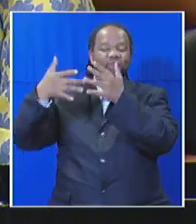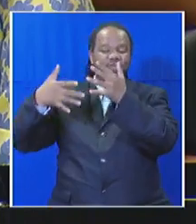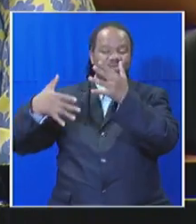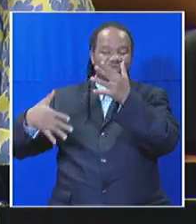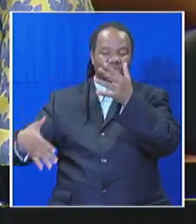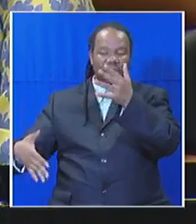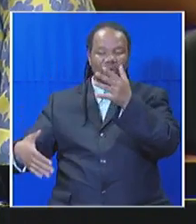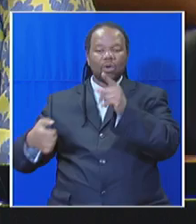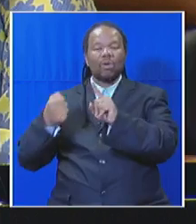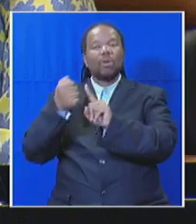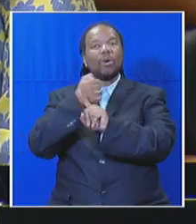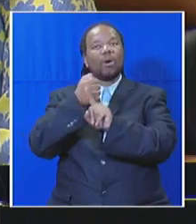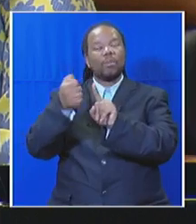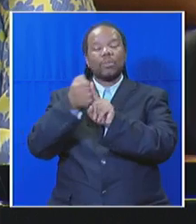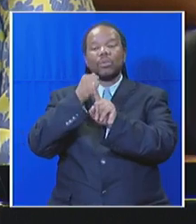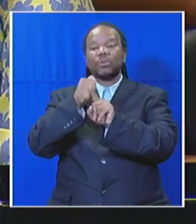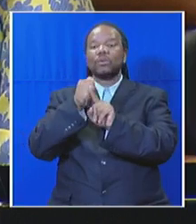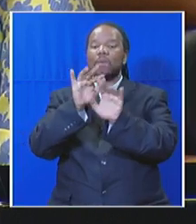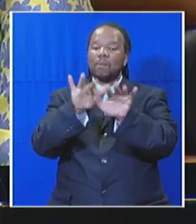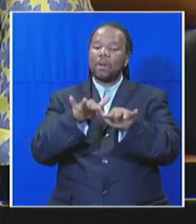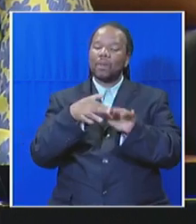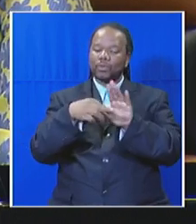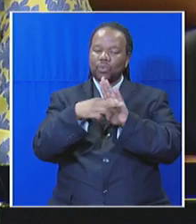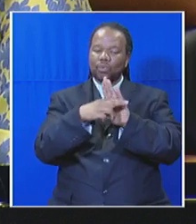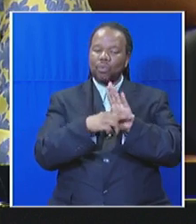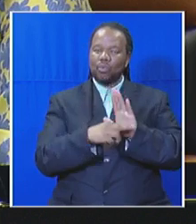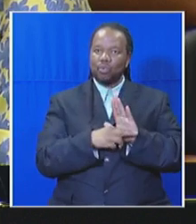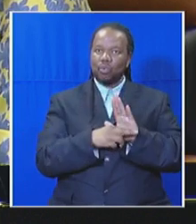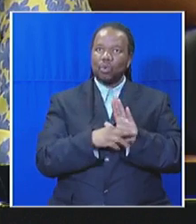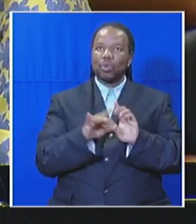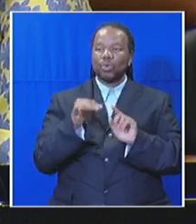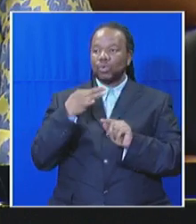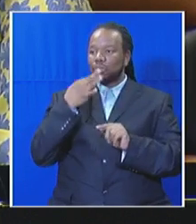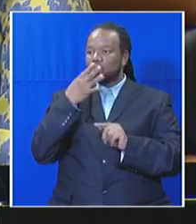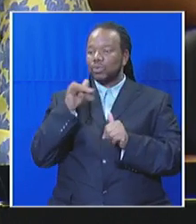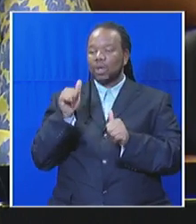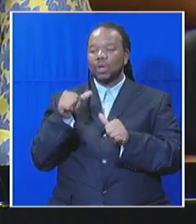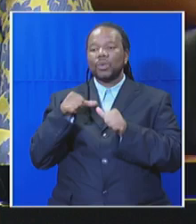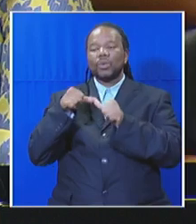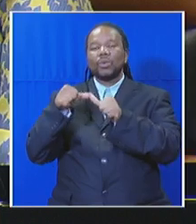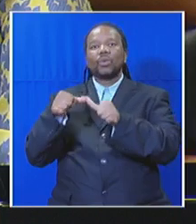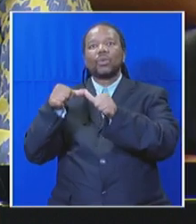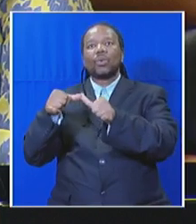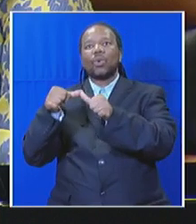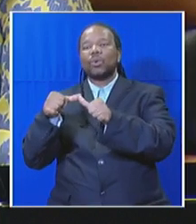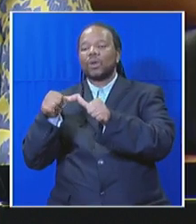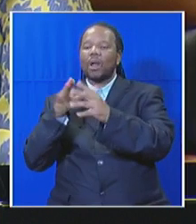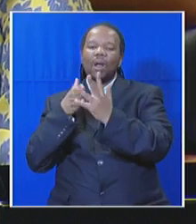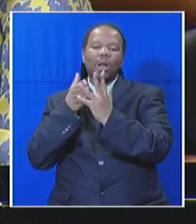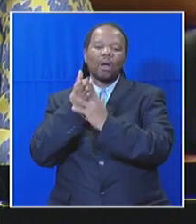abuse the rules of the House on the basis that you can continue going up and down, disrupting